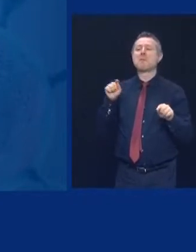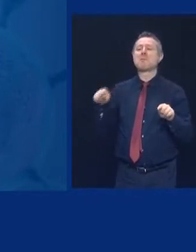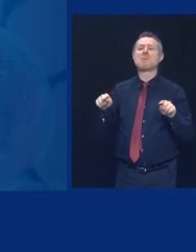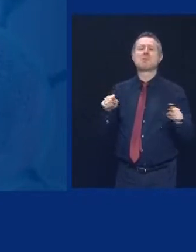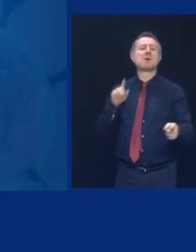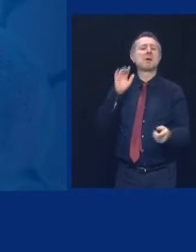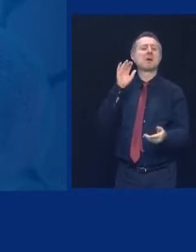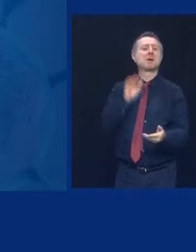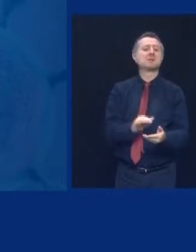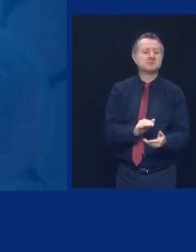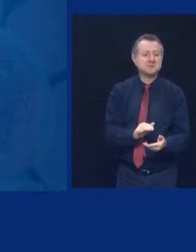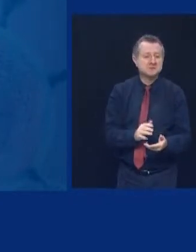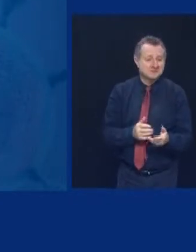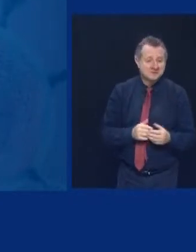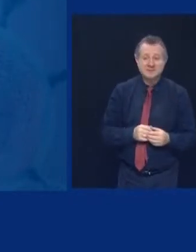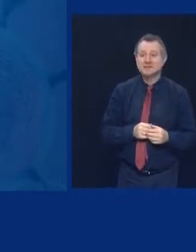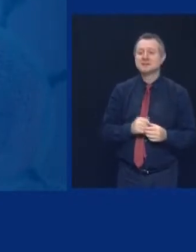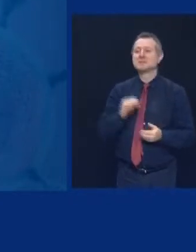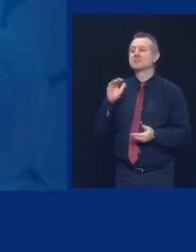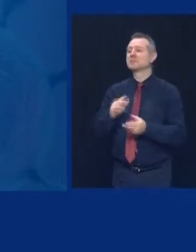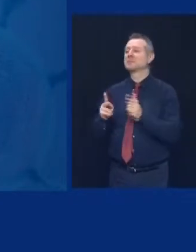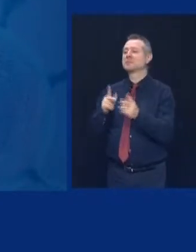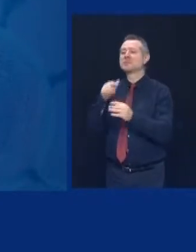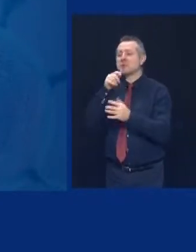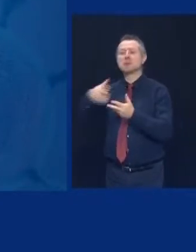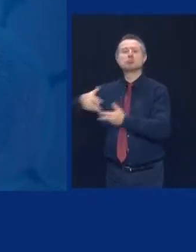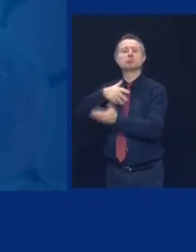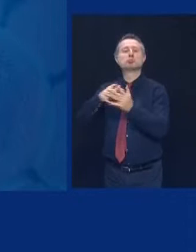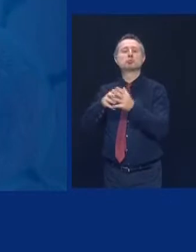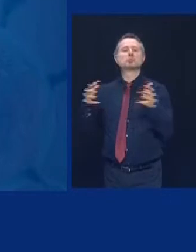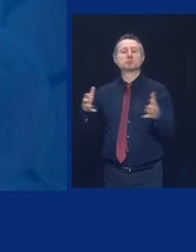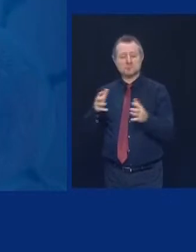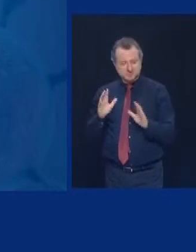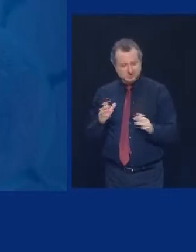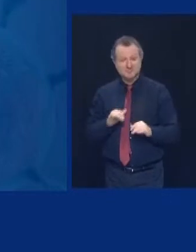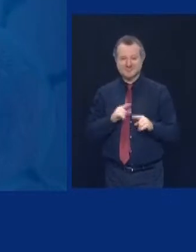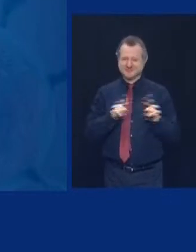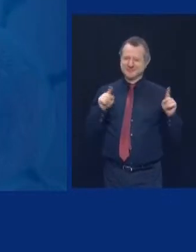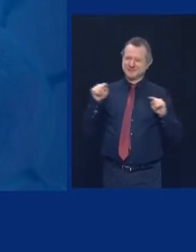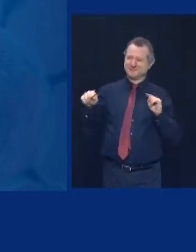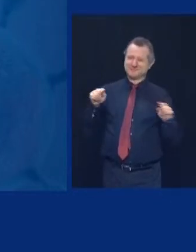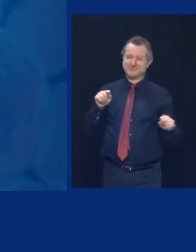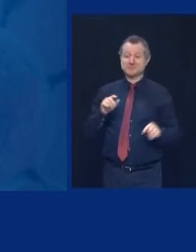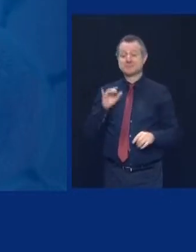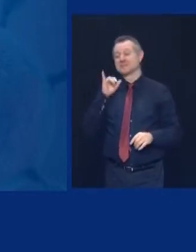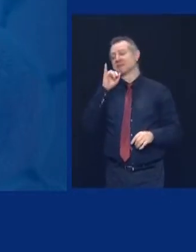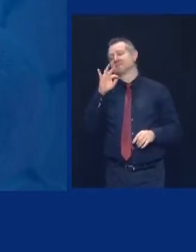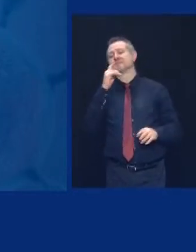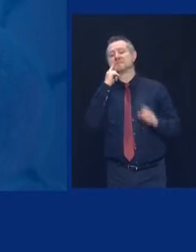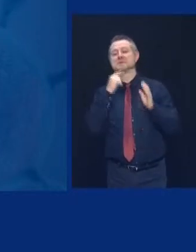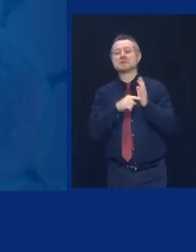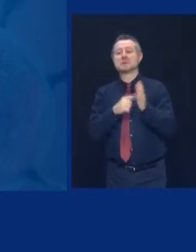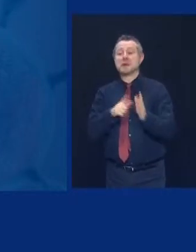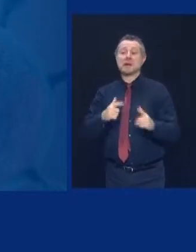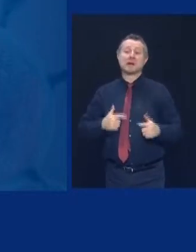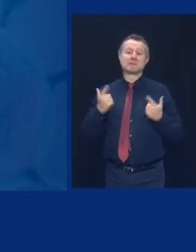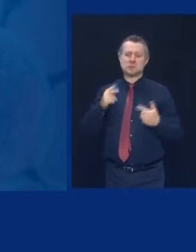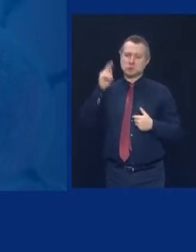and proximity with fewer people than in a denser environment. If you are in the middle of New York